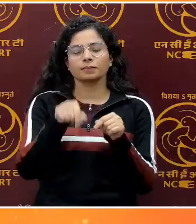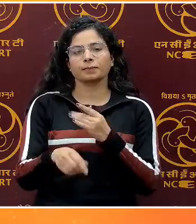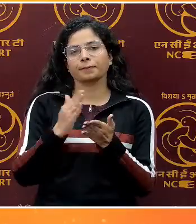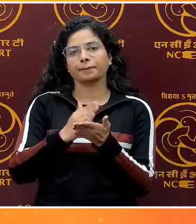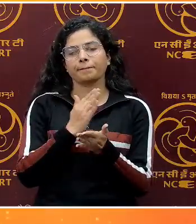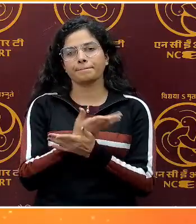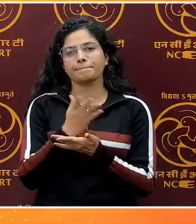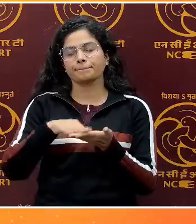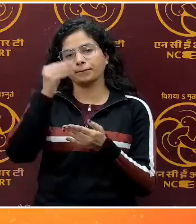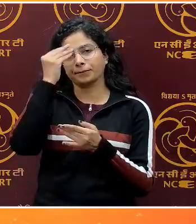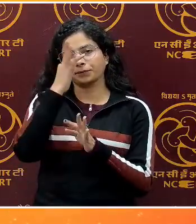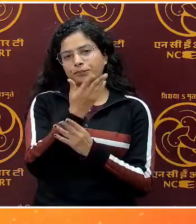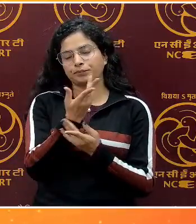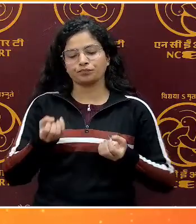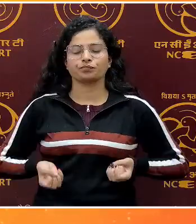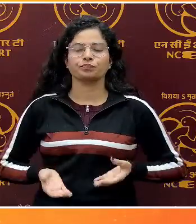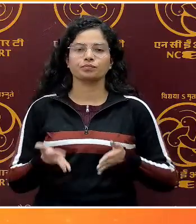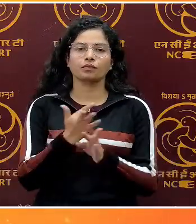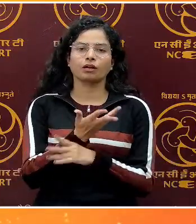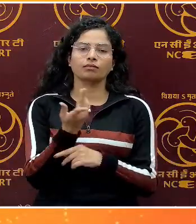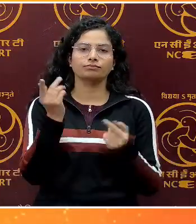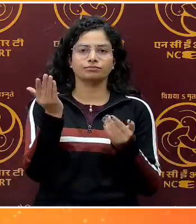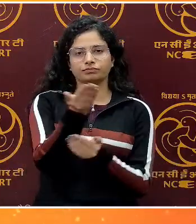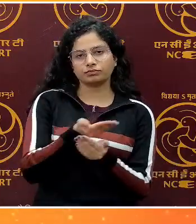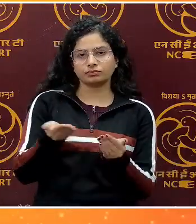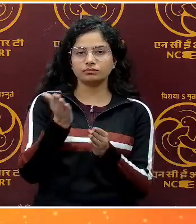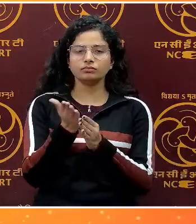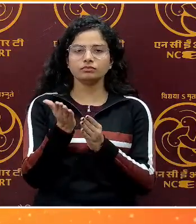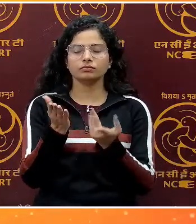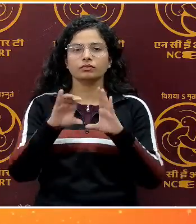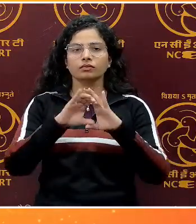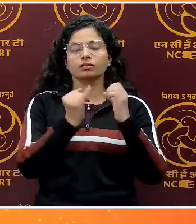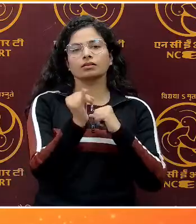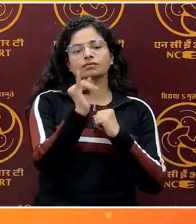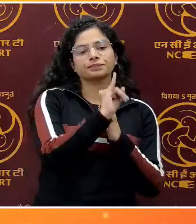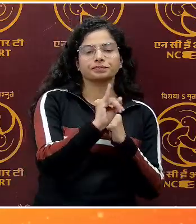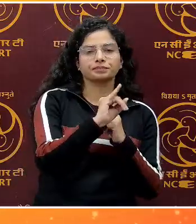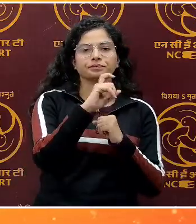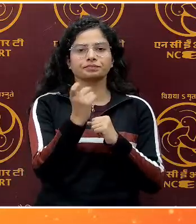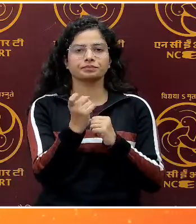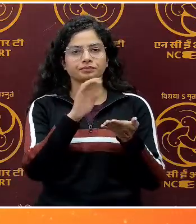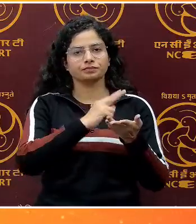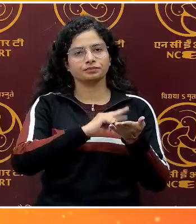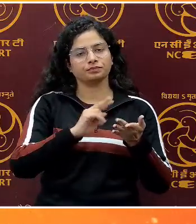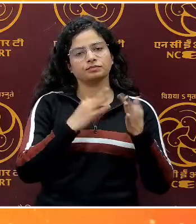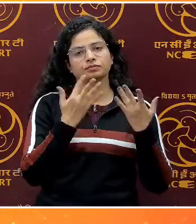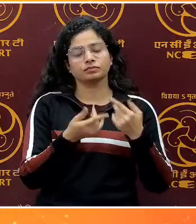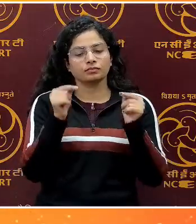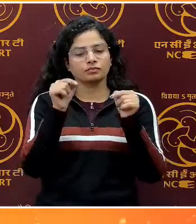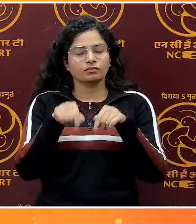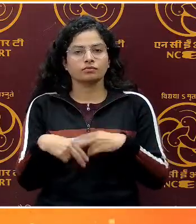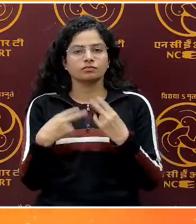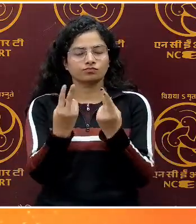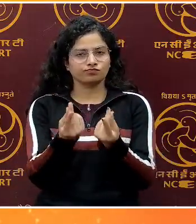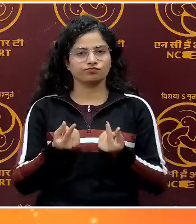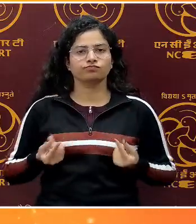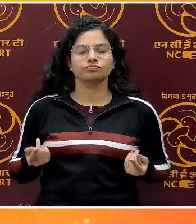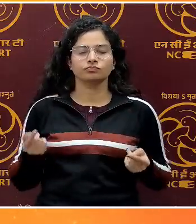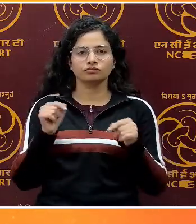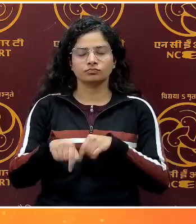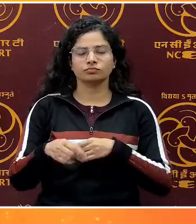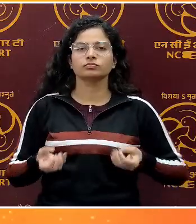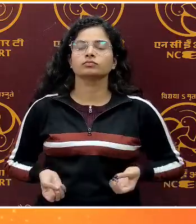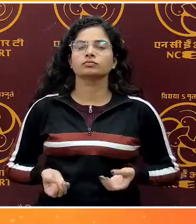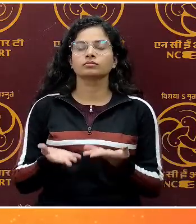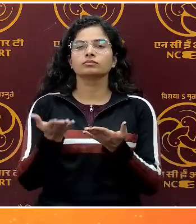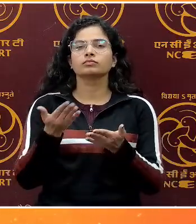today. Alright, so we'll start from what students have studied in class 6 and 7 because it will be just random if we start the chapter